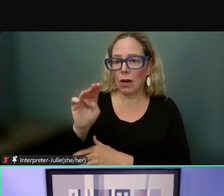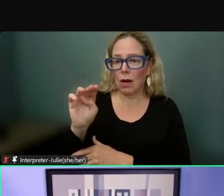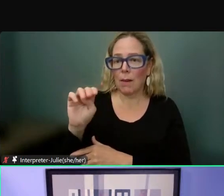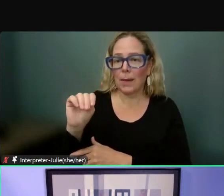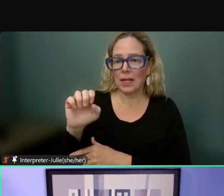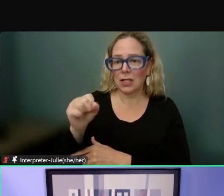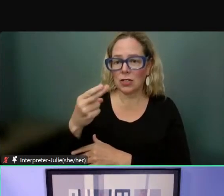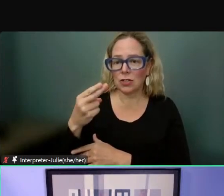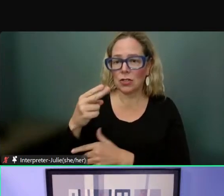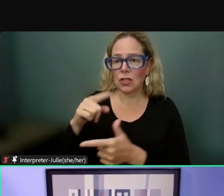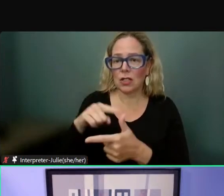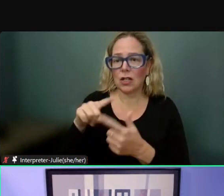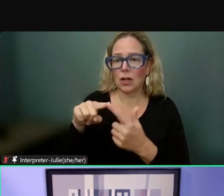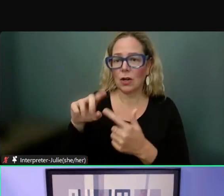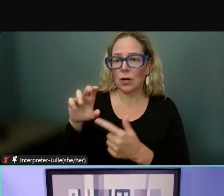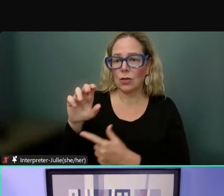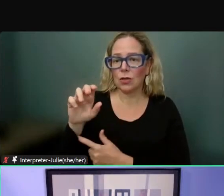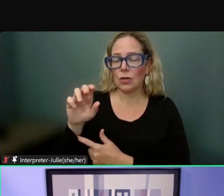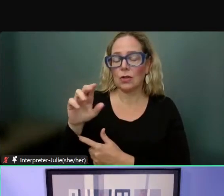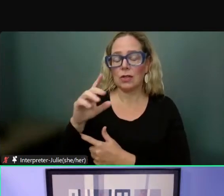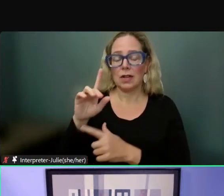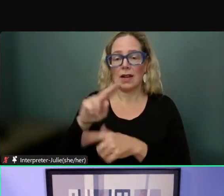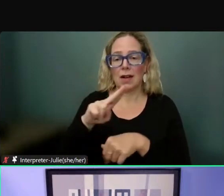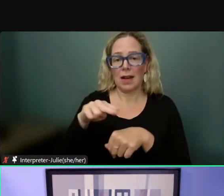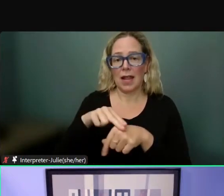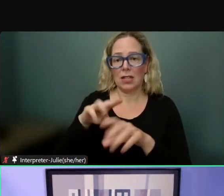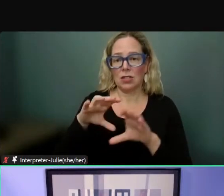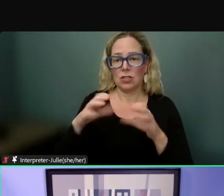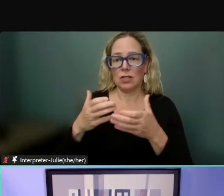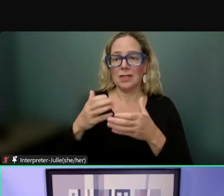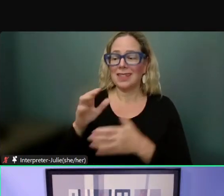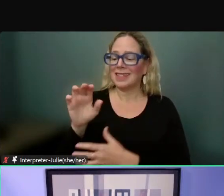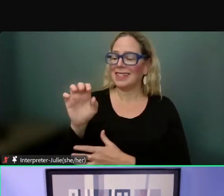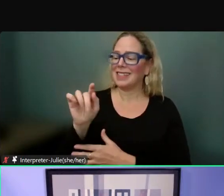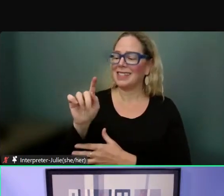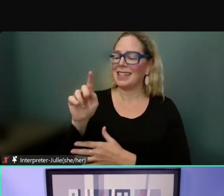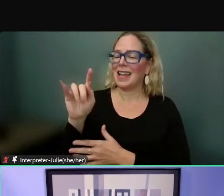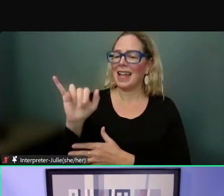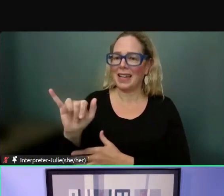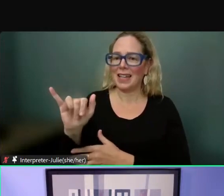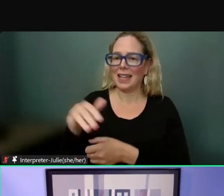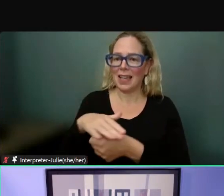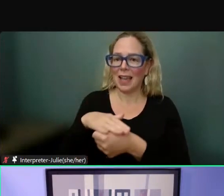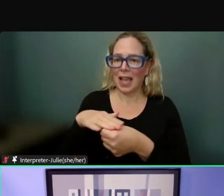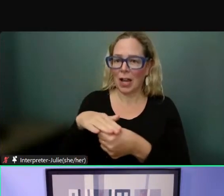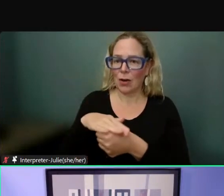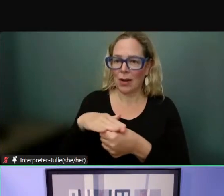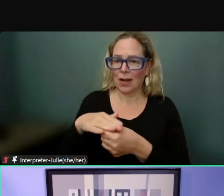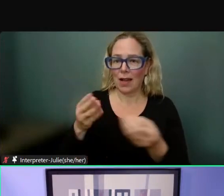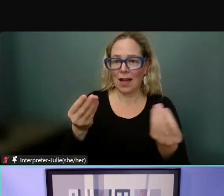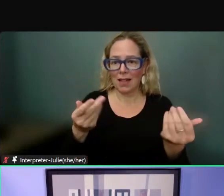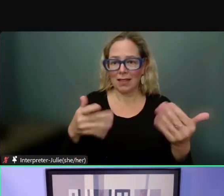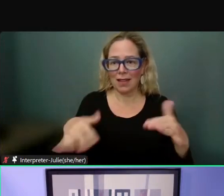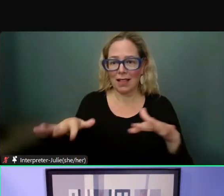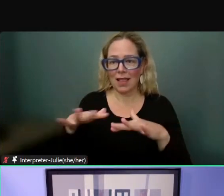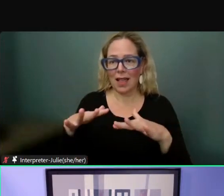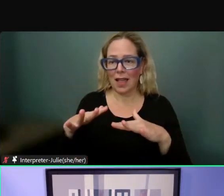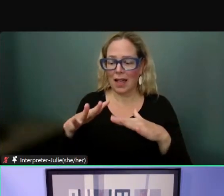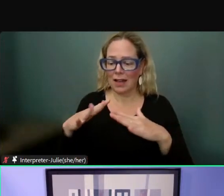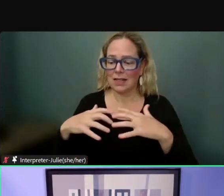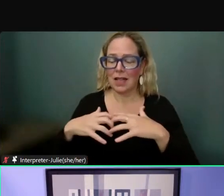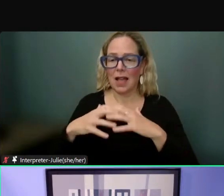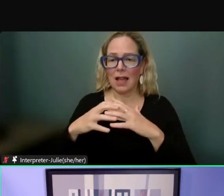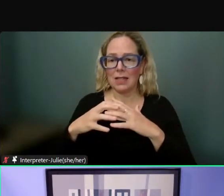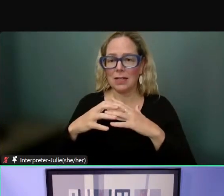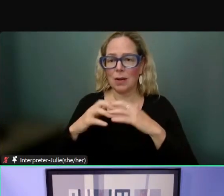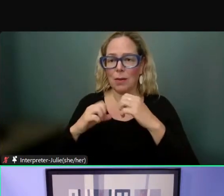Muckleshoot nations. The Cincinnati area and the land that the University of Cincinnati has been built on is the native homeland of